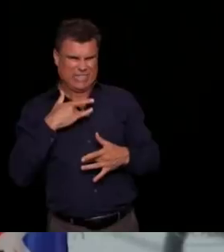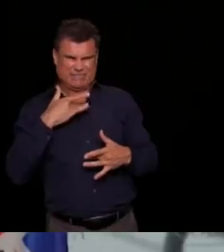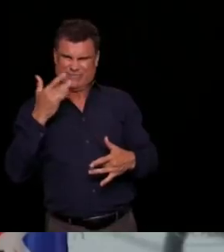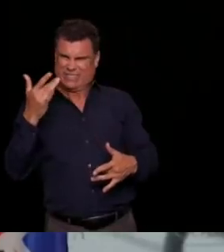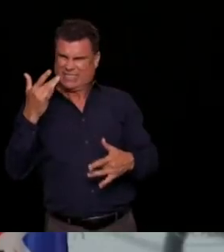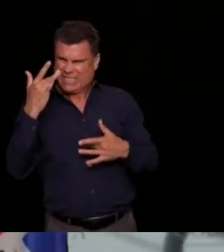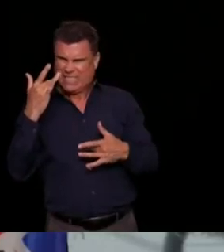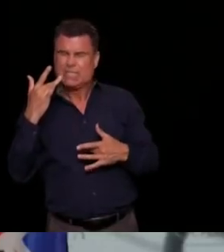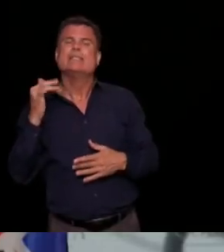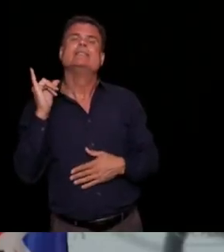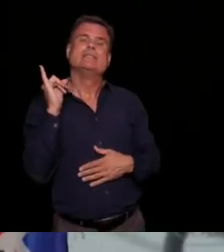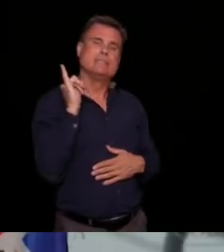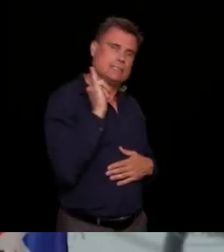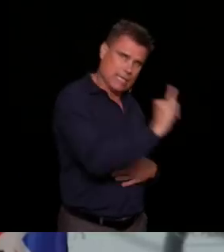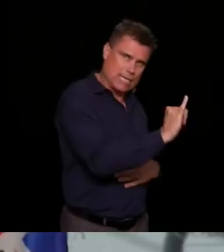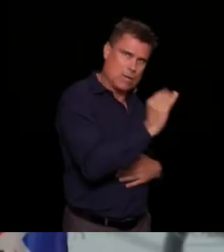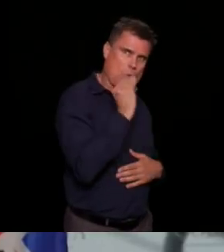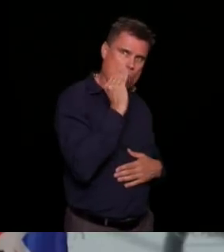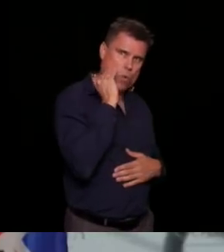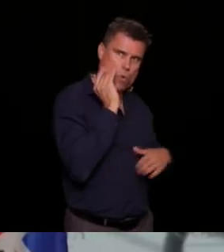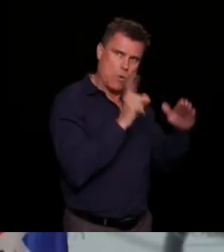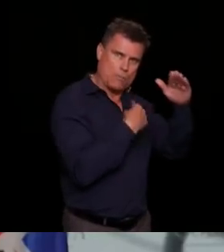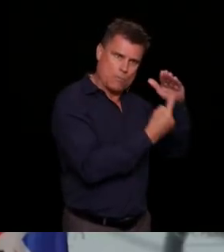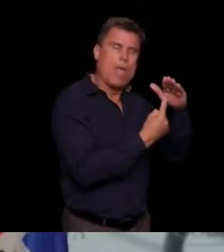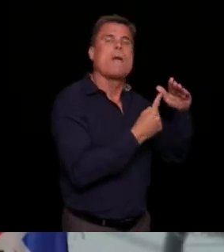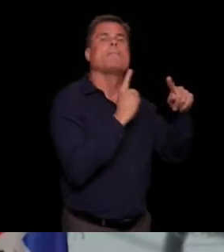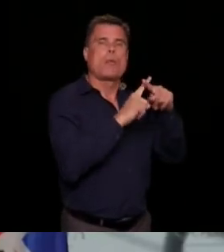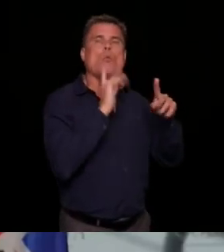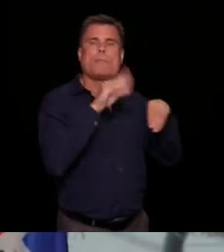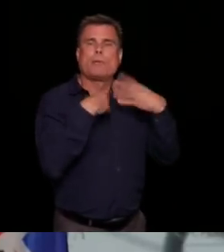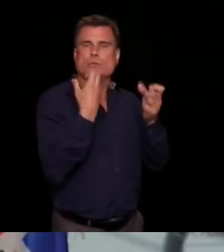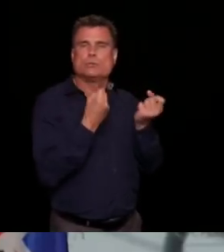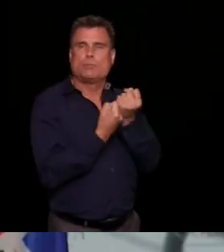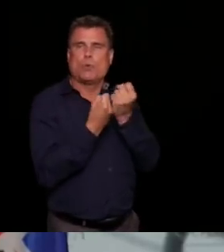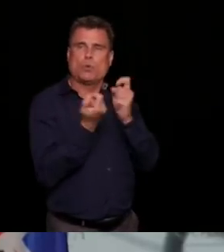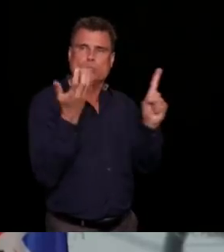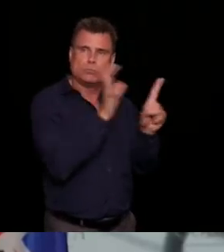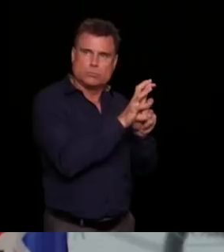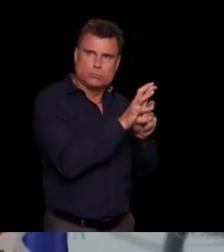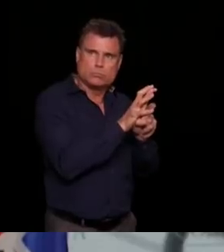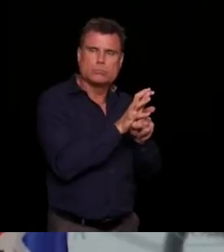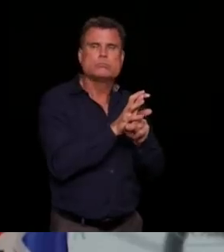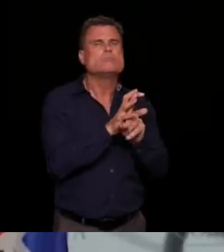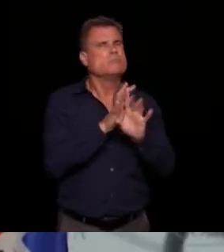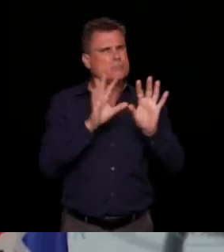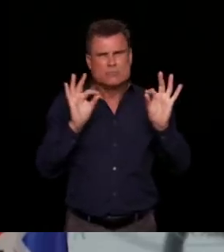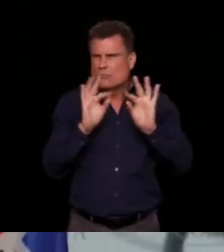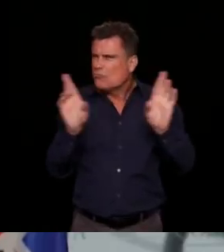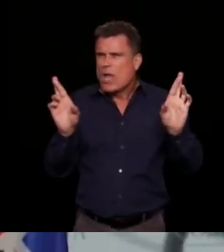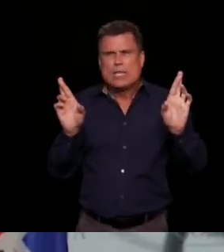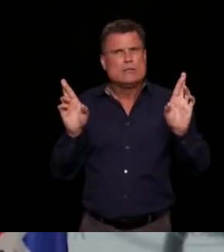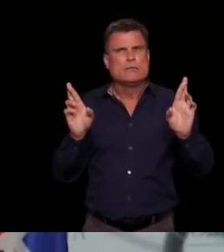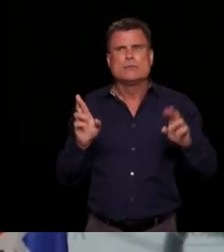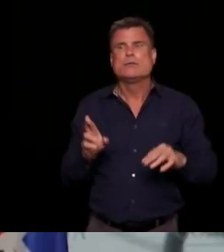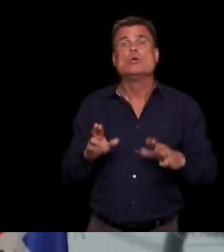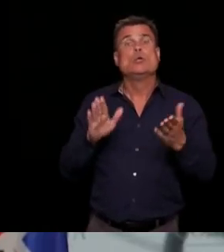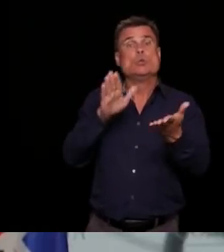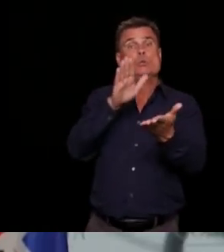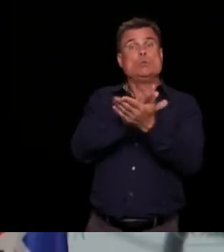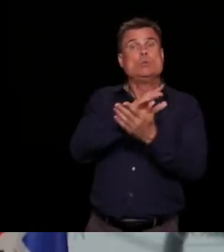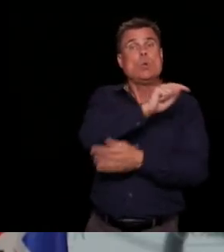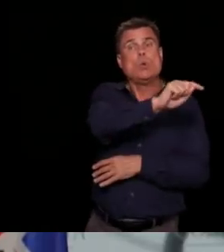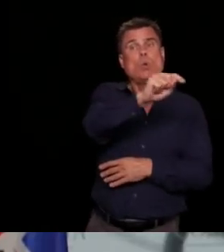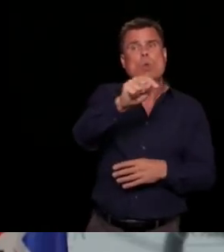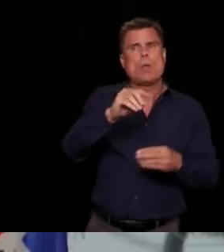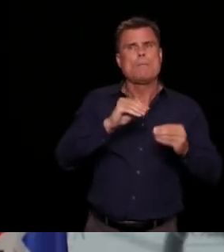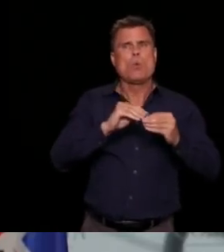home when they are sick, that staff are supported to stay at home when they're sick, and generally reducing reducing crowding in the school